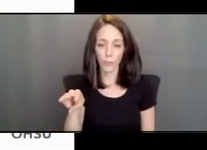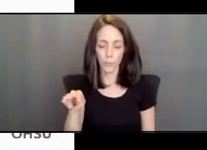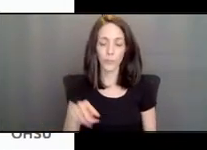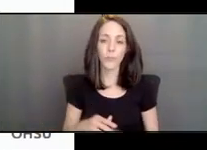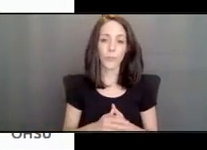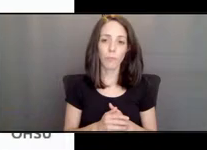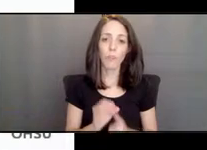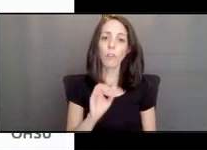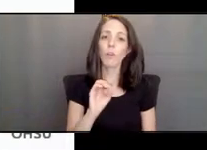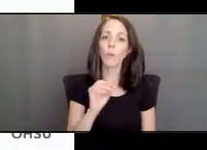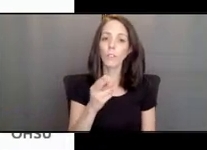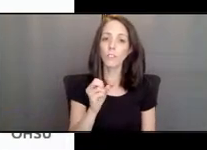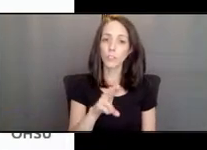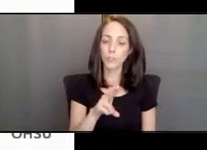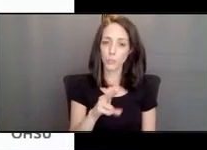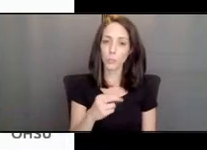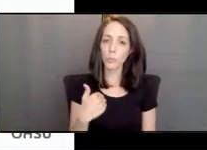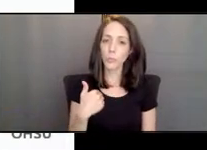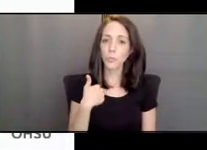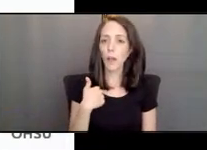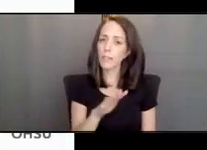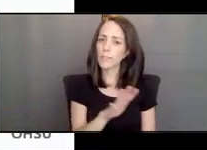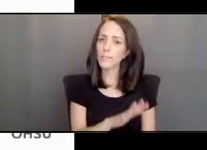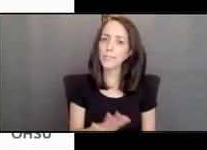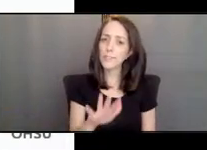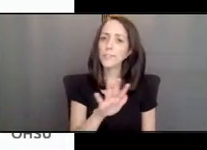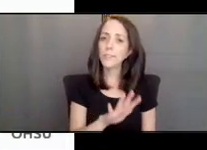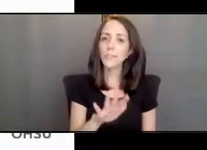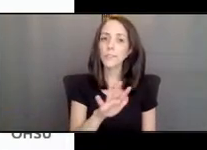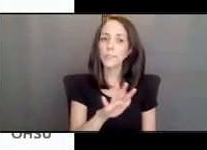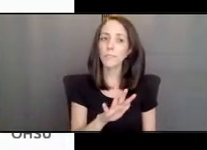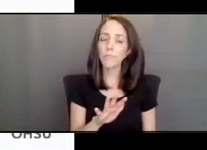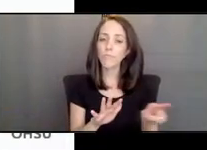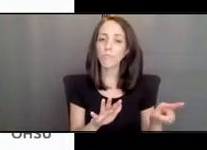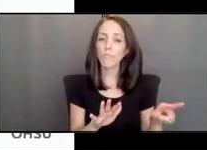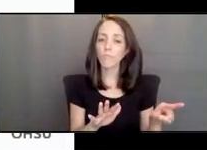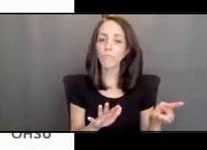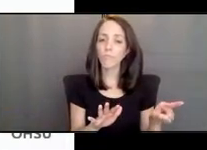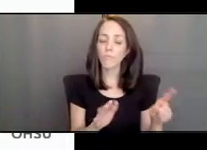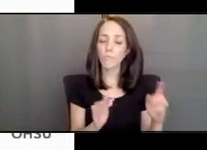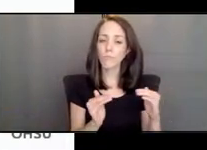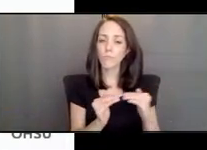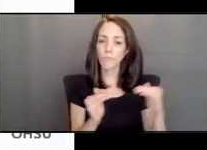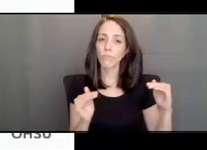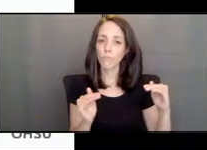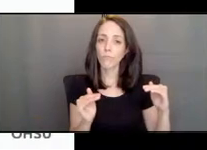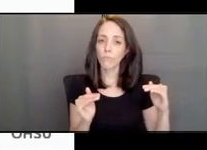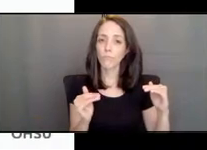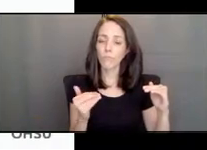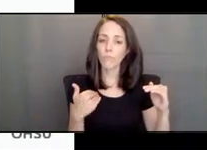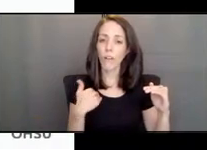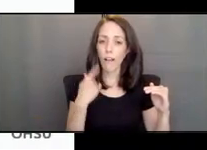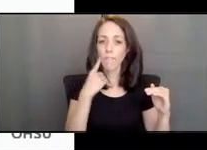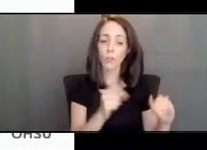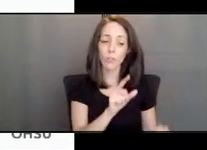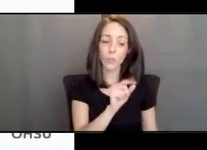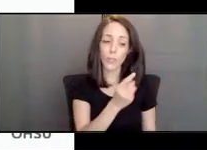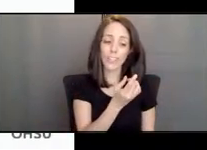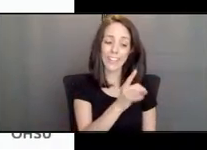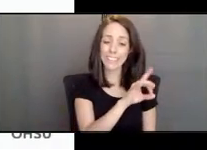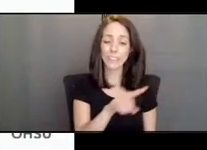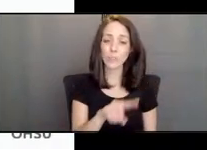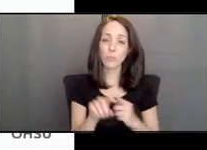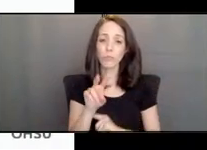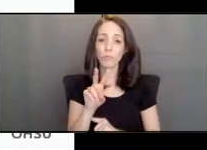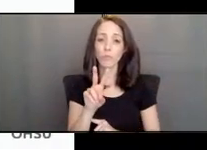maintains roughly level liquidity relative to our size over this time period, 2018 through 2022,